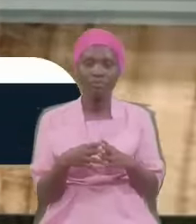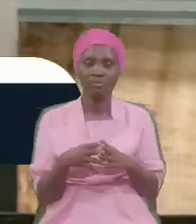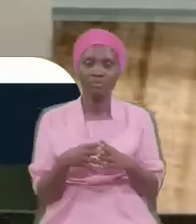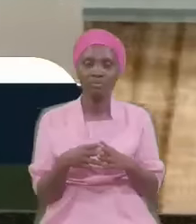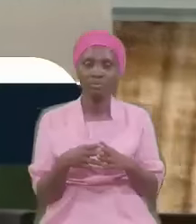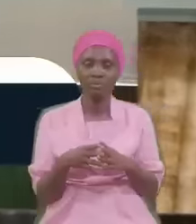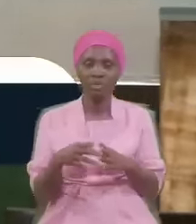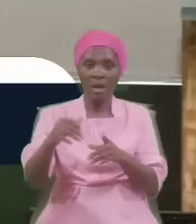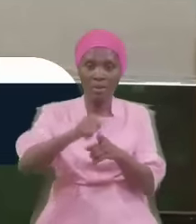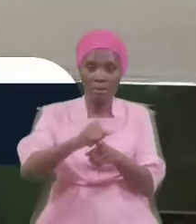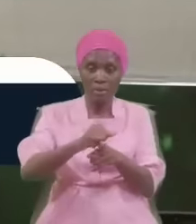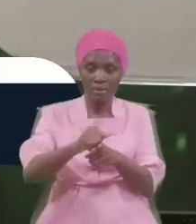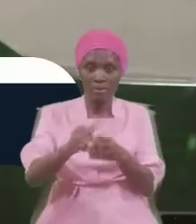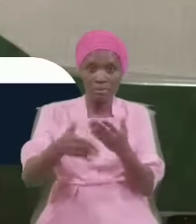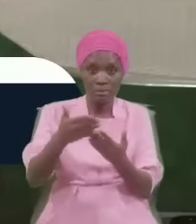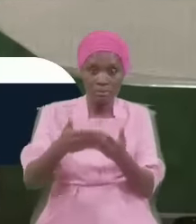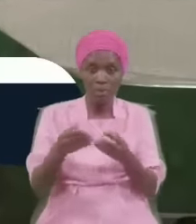to restoring